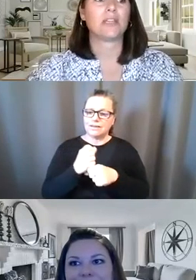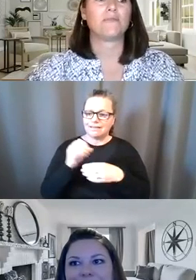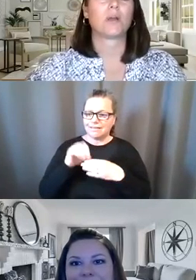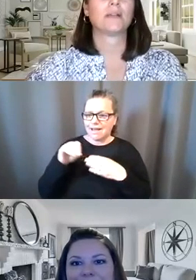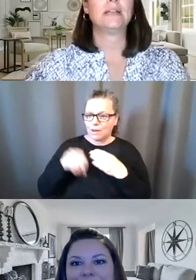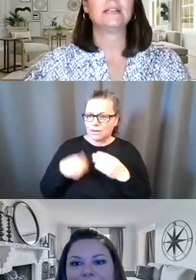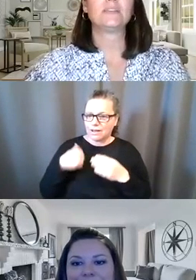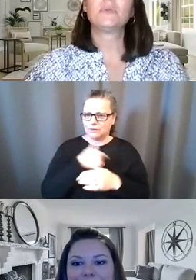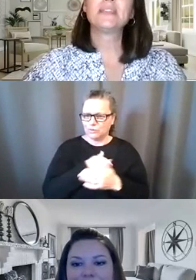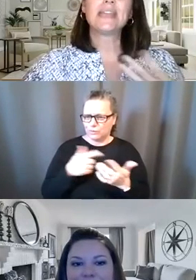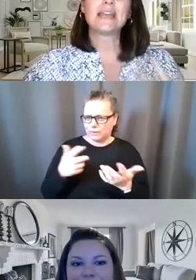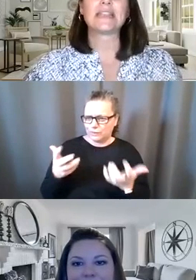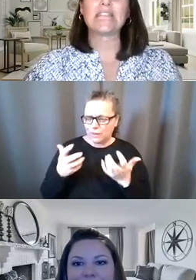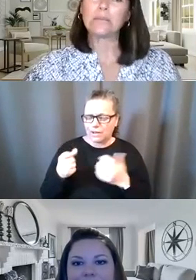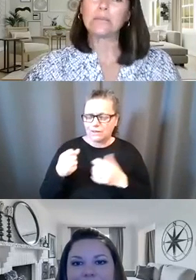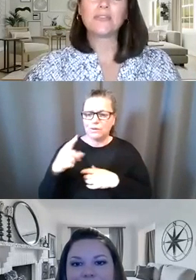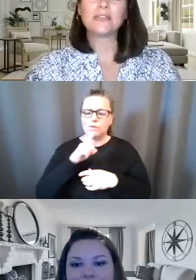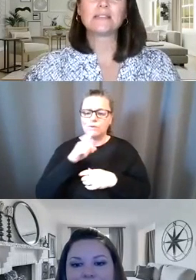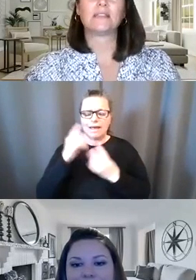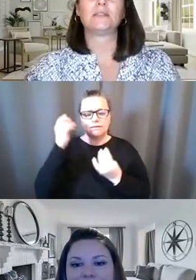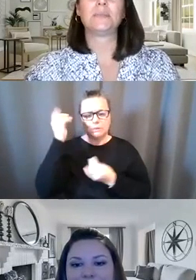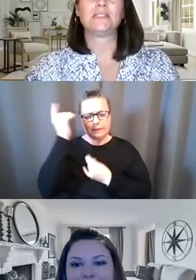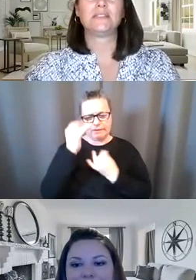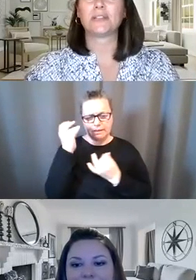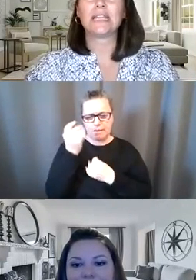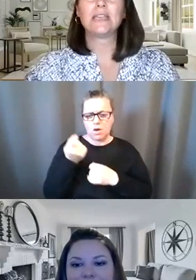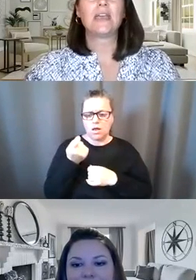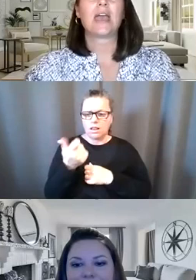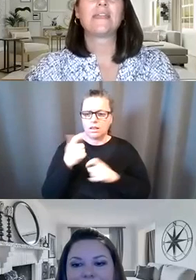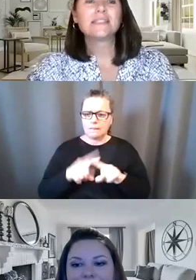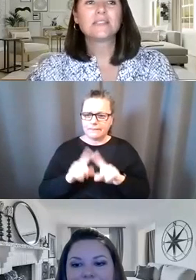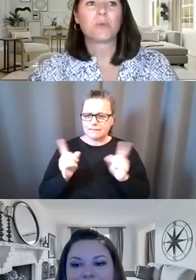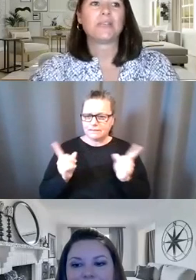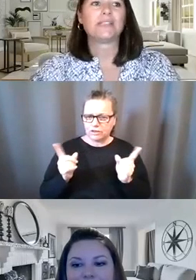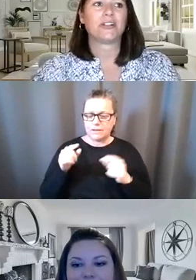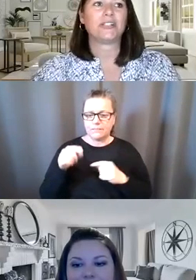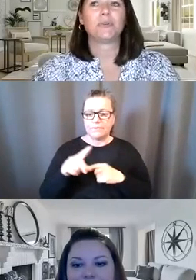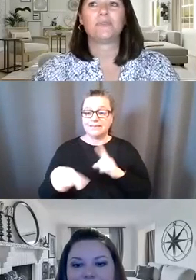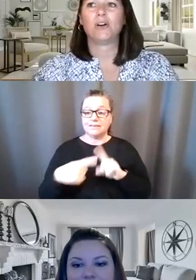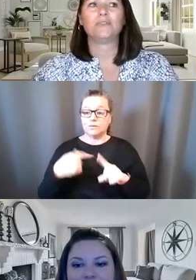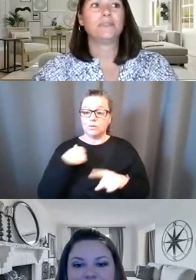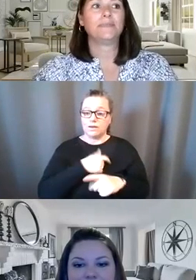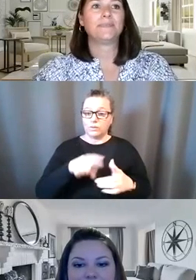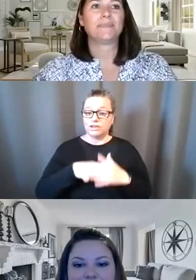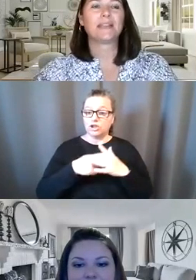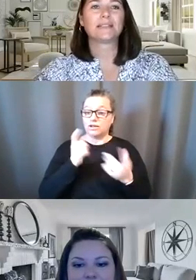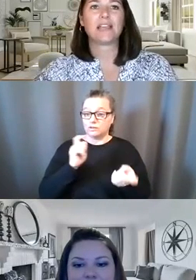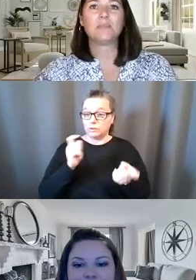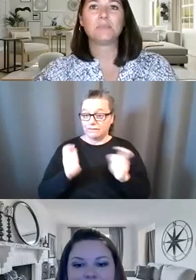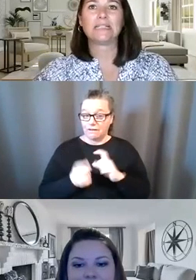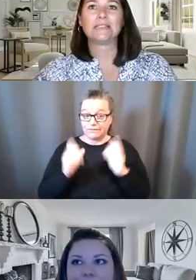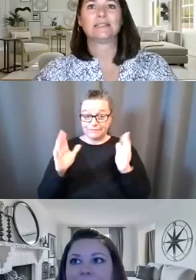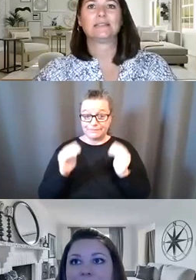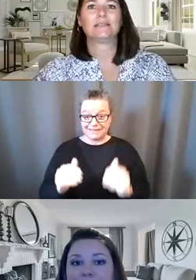were looking for. So we really had to think about this a little bit differently. And this is when we started to evolve. Next